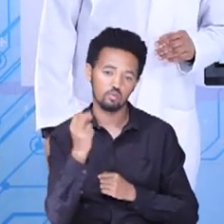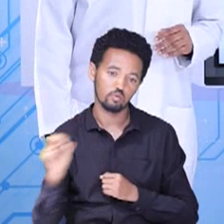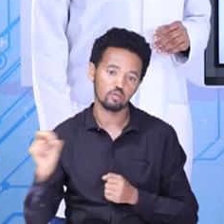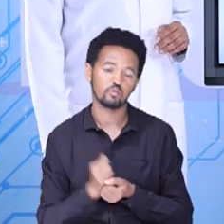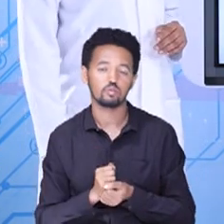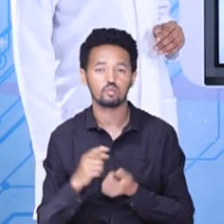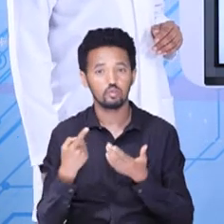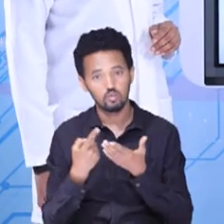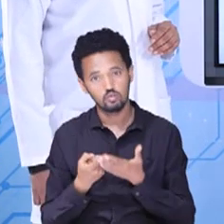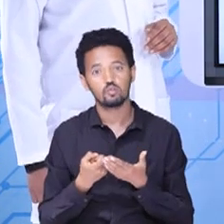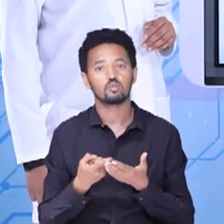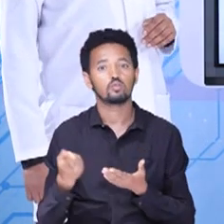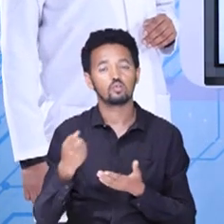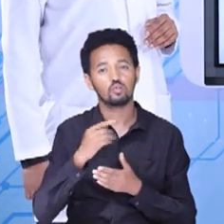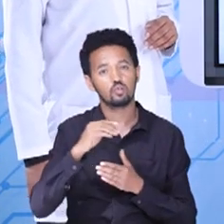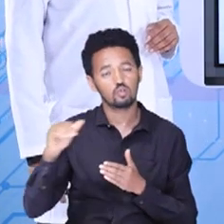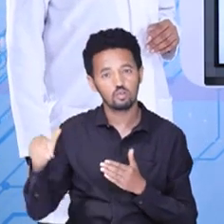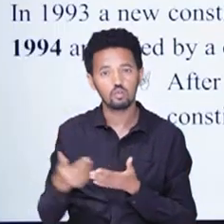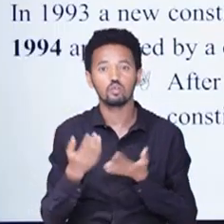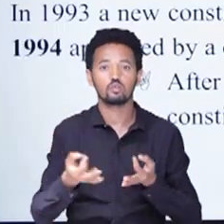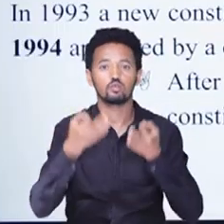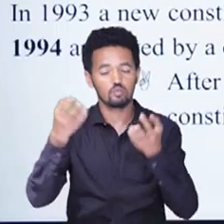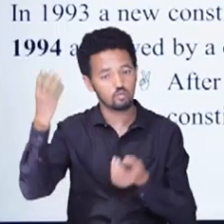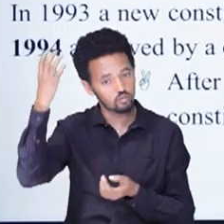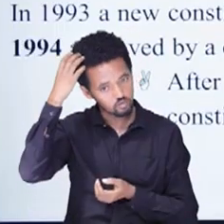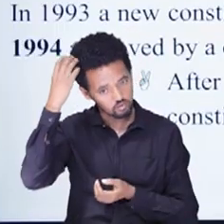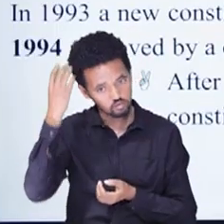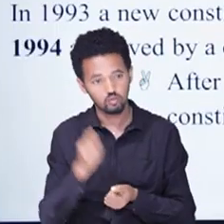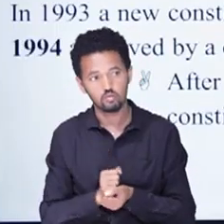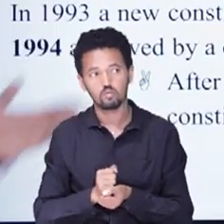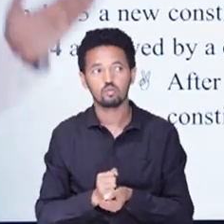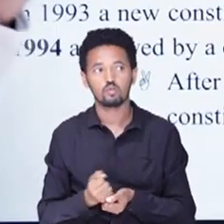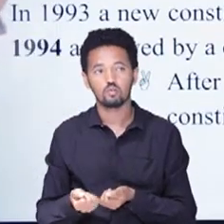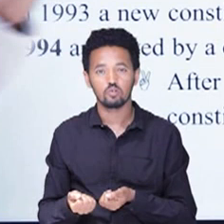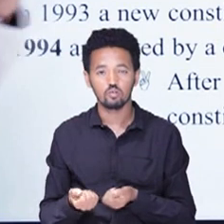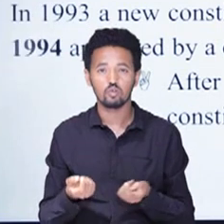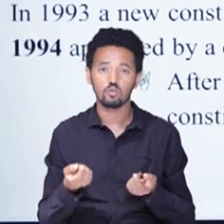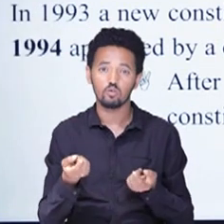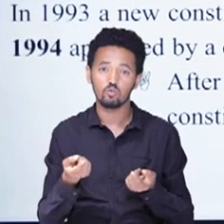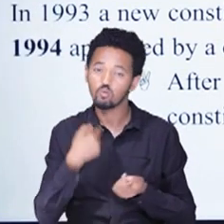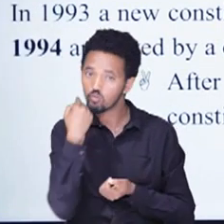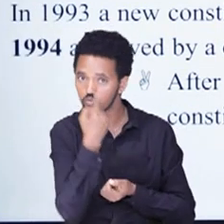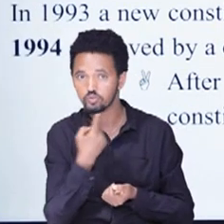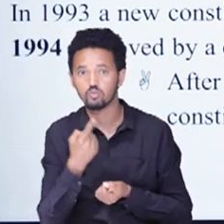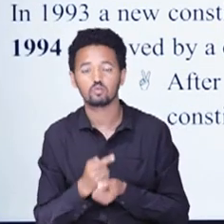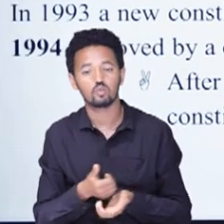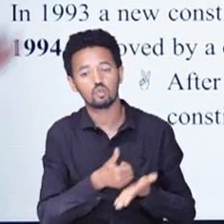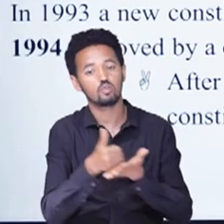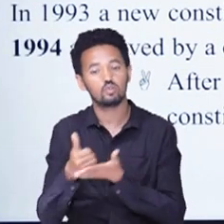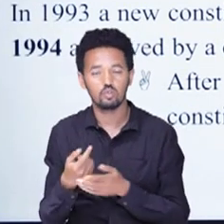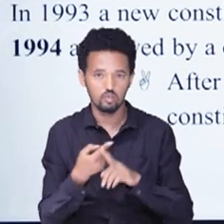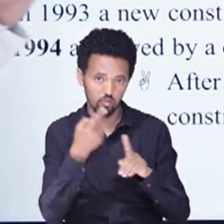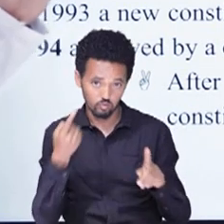of transitional government. On April 1993, referendum which voted Eritrea